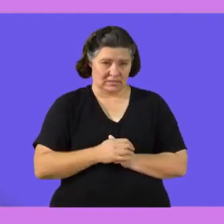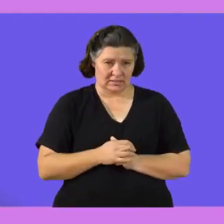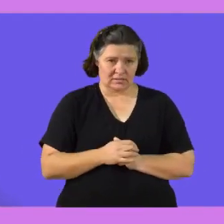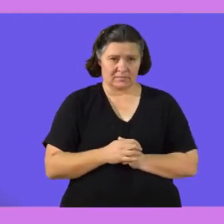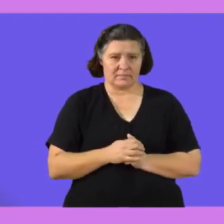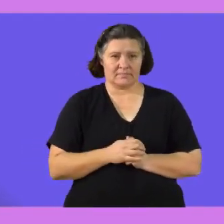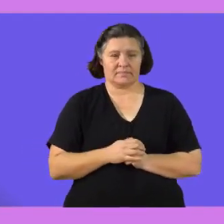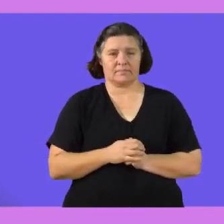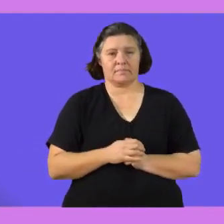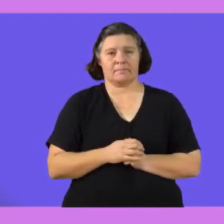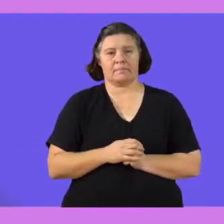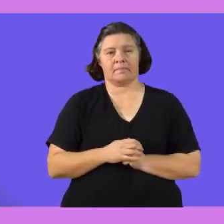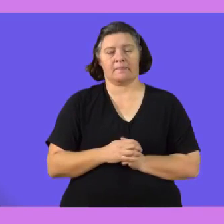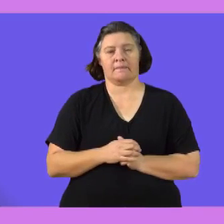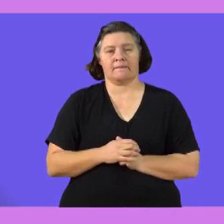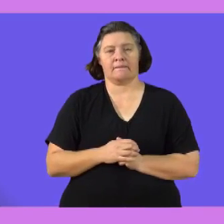So 1.65,